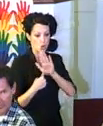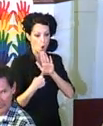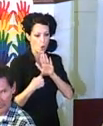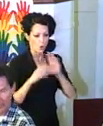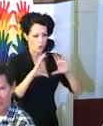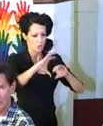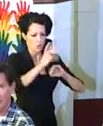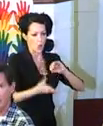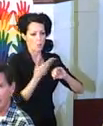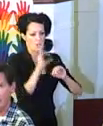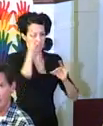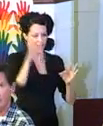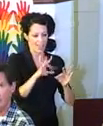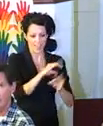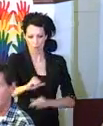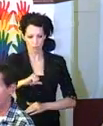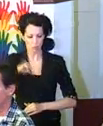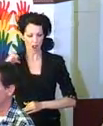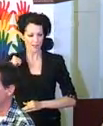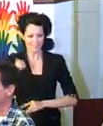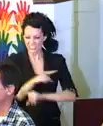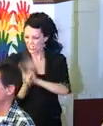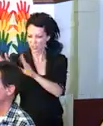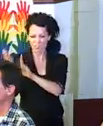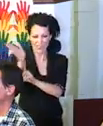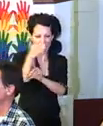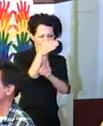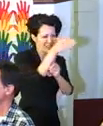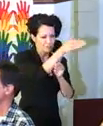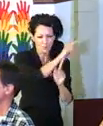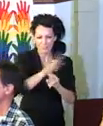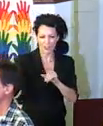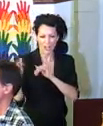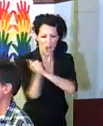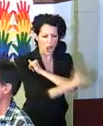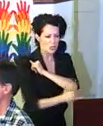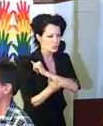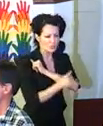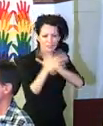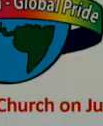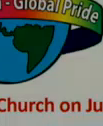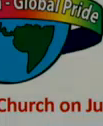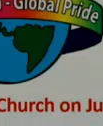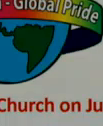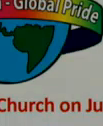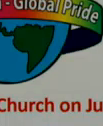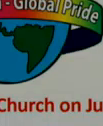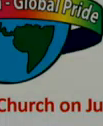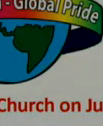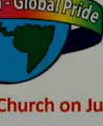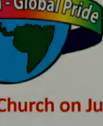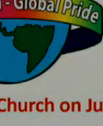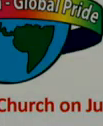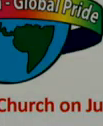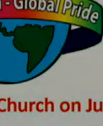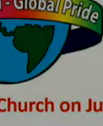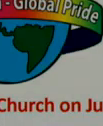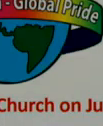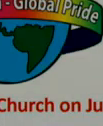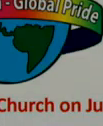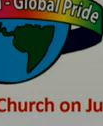to celebrate with all of these flags from places around the world. Let's give our show a sense of appreciation.